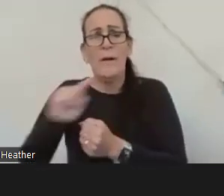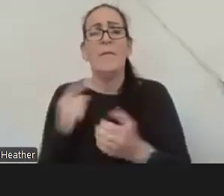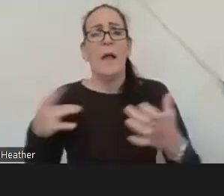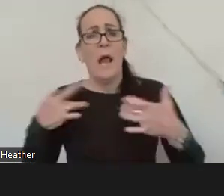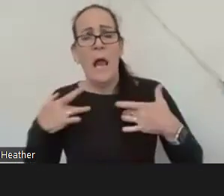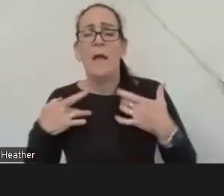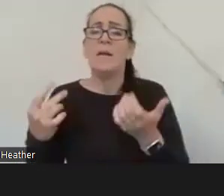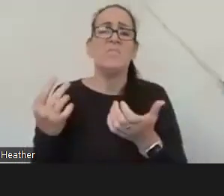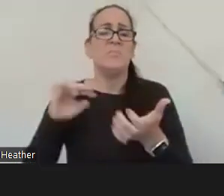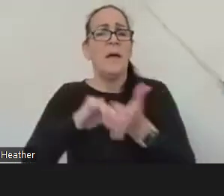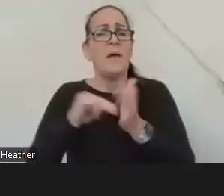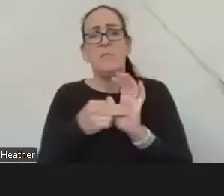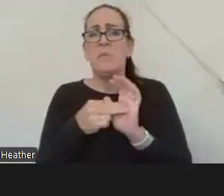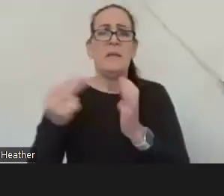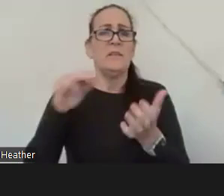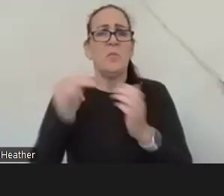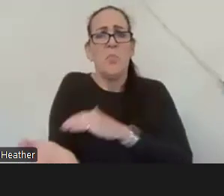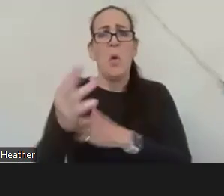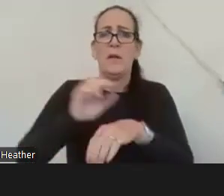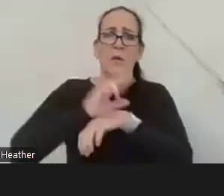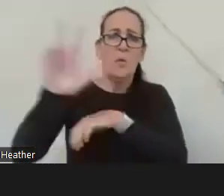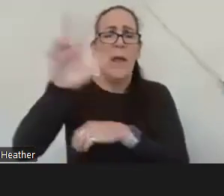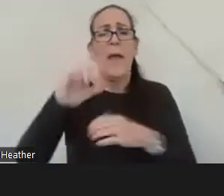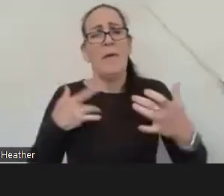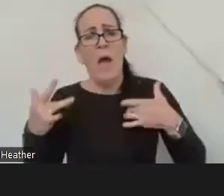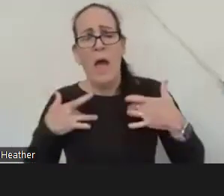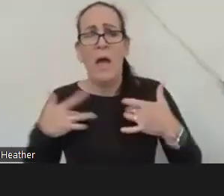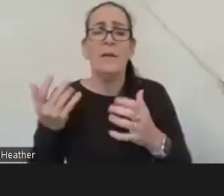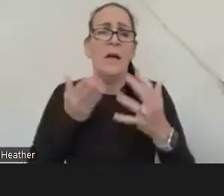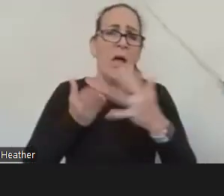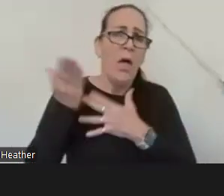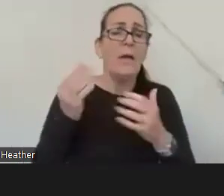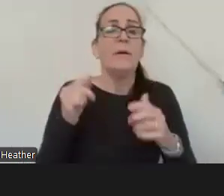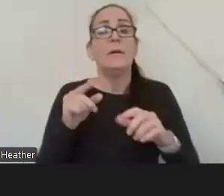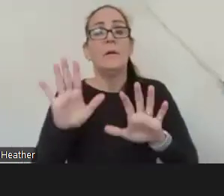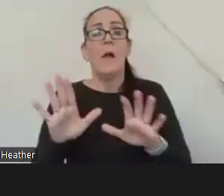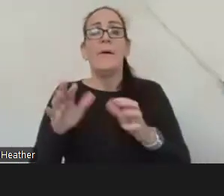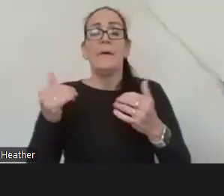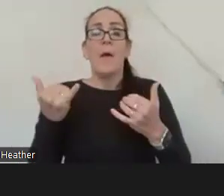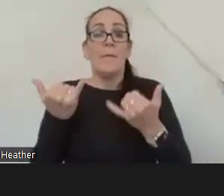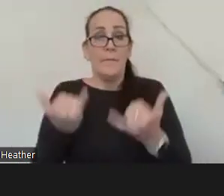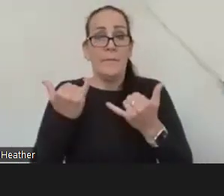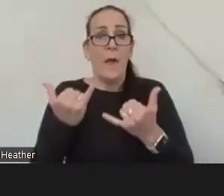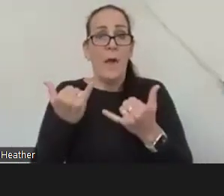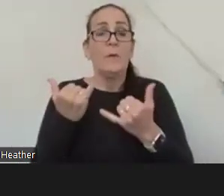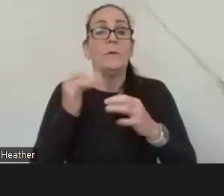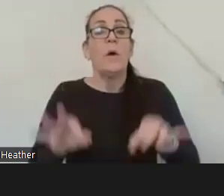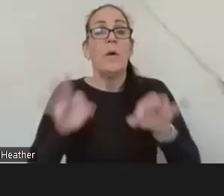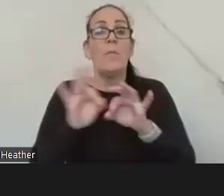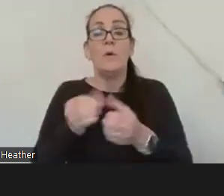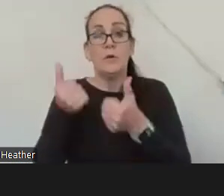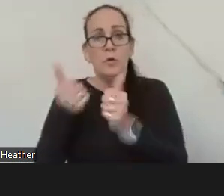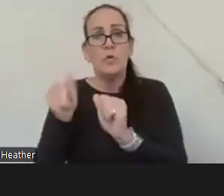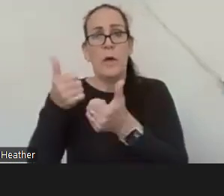I'm stressed out kind of thing. This is, okay, we've gotten through the rough patch. Now I'm ready to educate myself on things that might help the coping, might